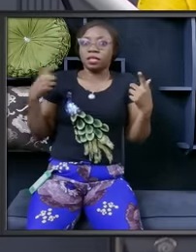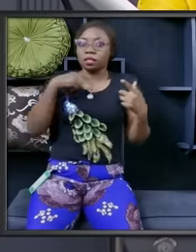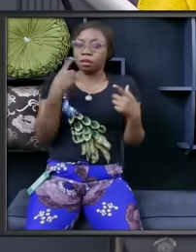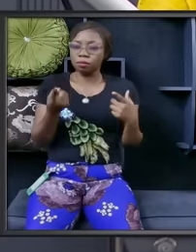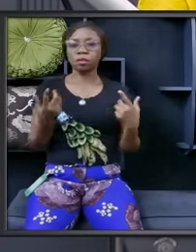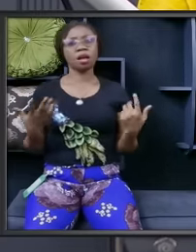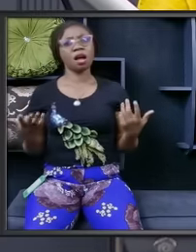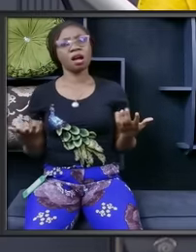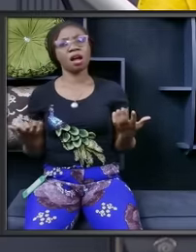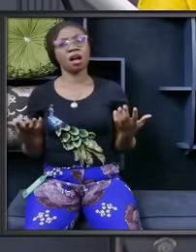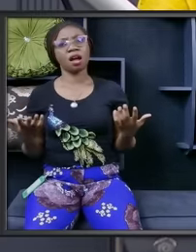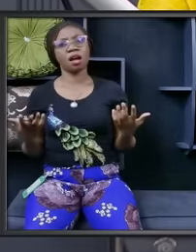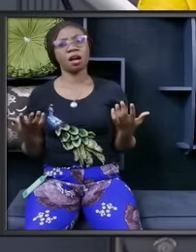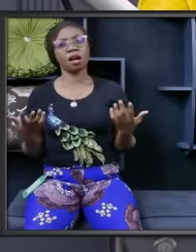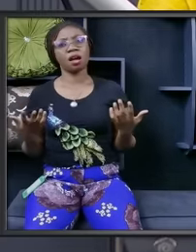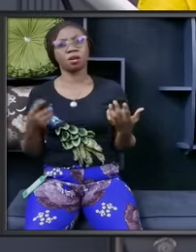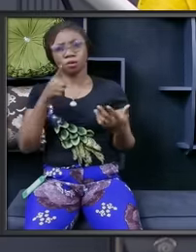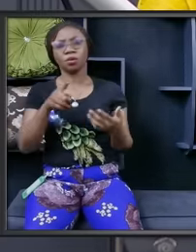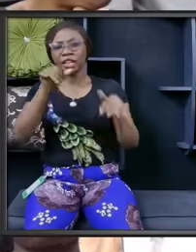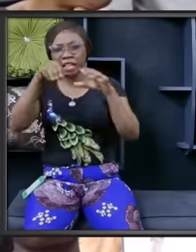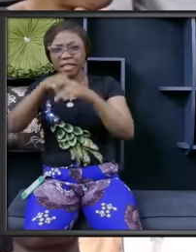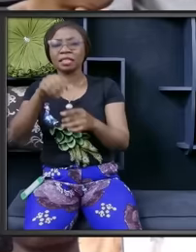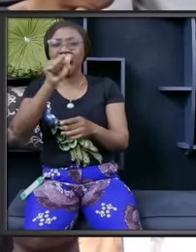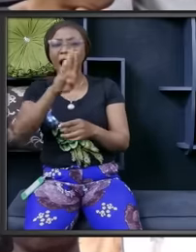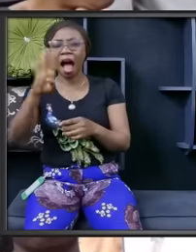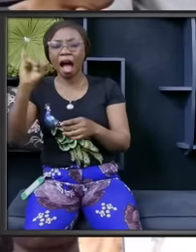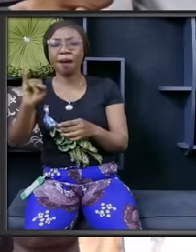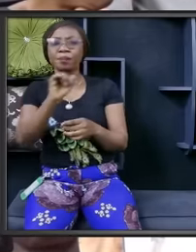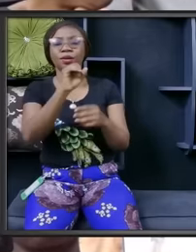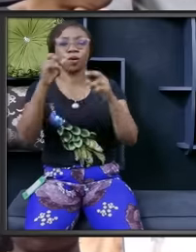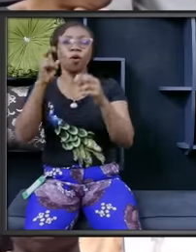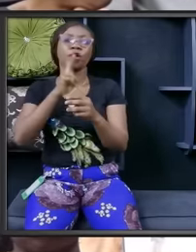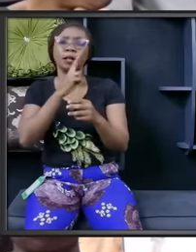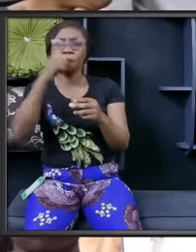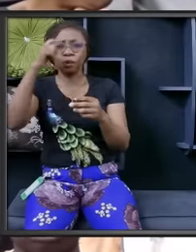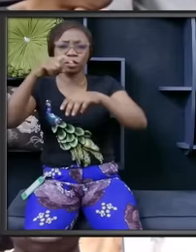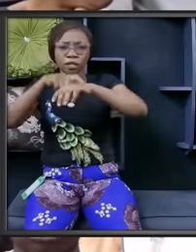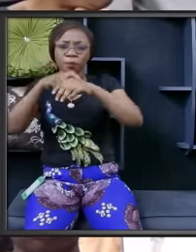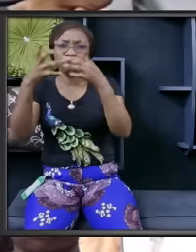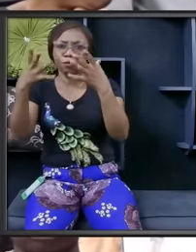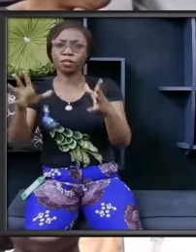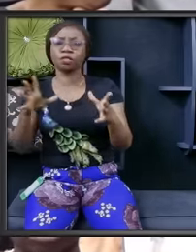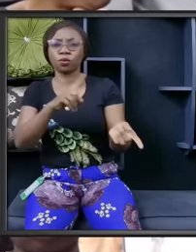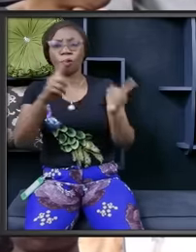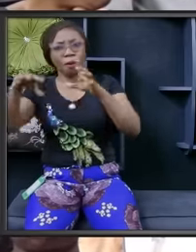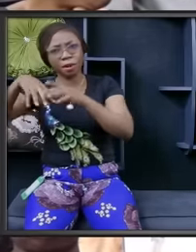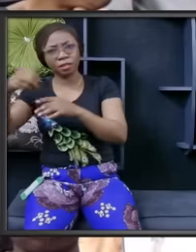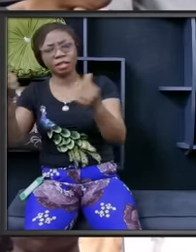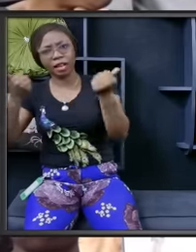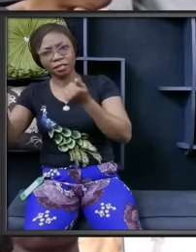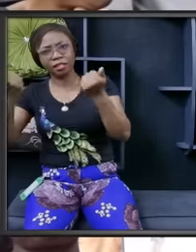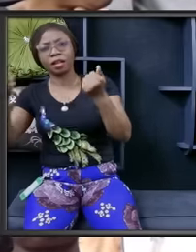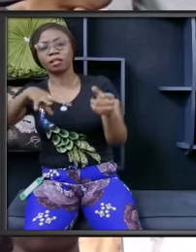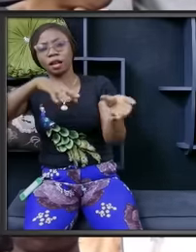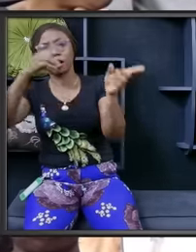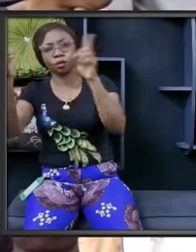addict suit. Now you not there. Because you, the time when you finish, I leave the phone. You can't come outside, can't carry motor, can't they begin to come home.